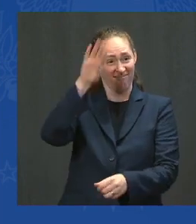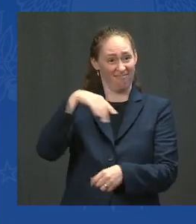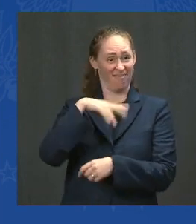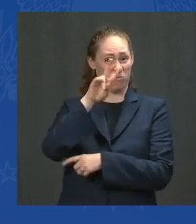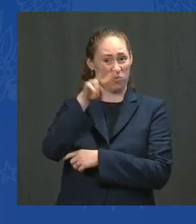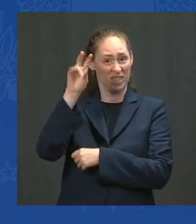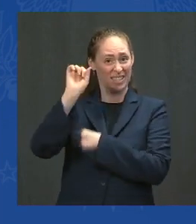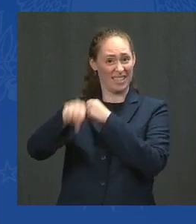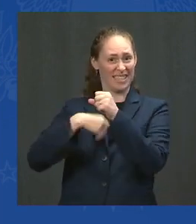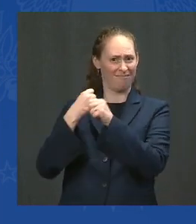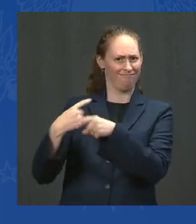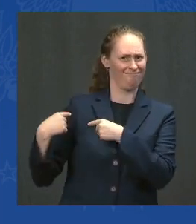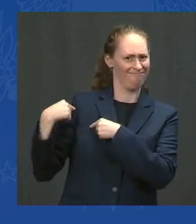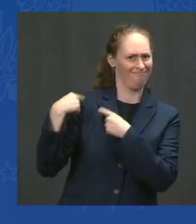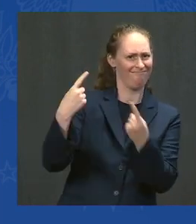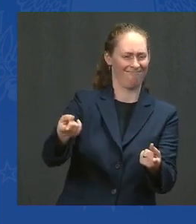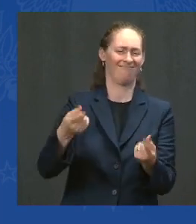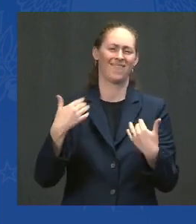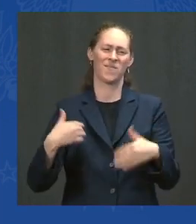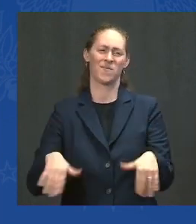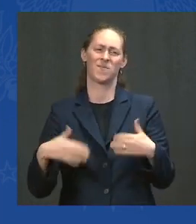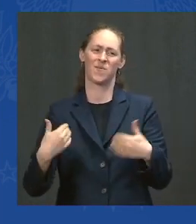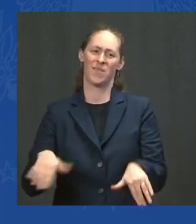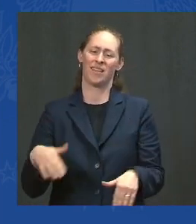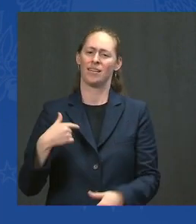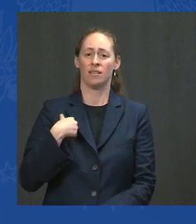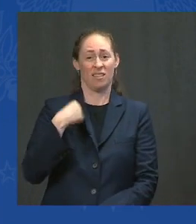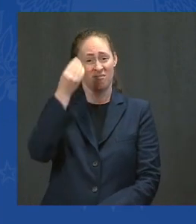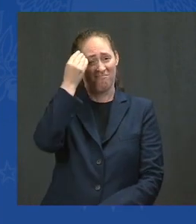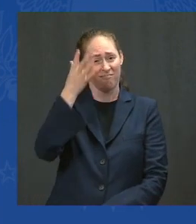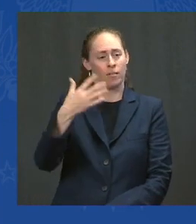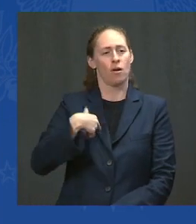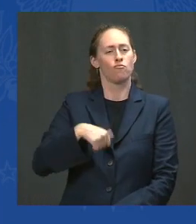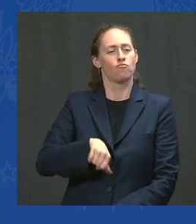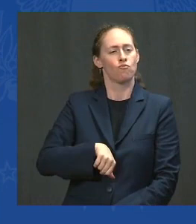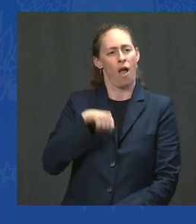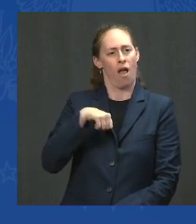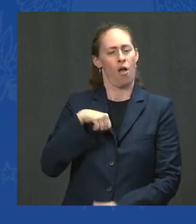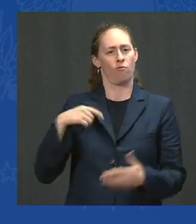Mack's 121-year history of building America's best truck.